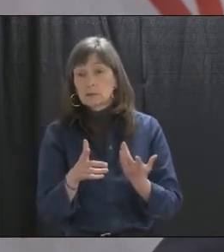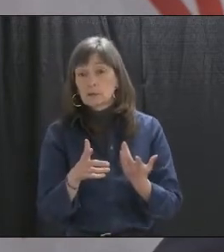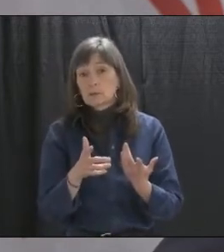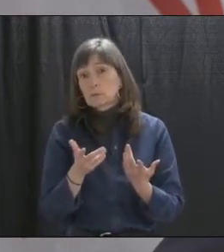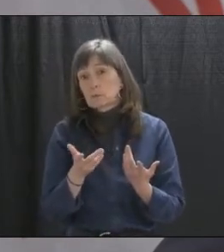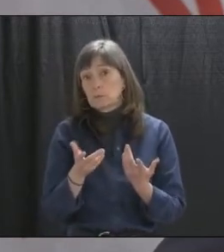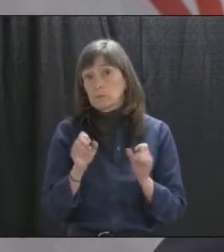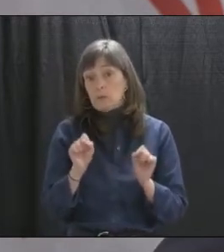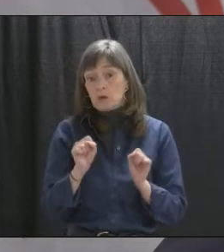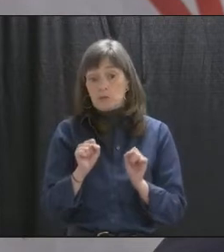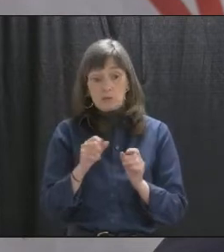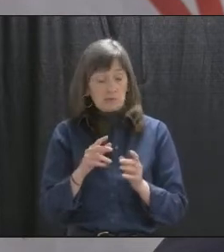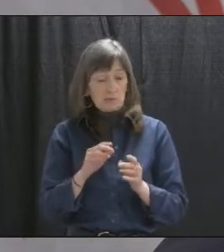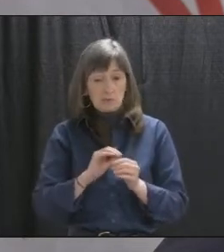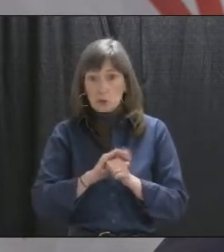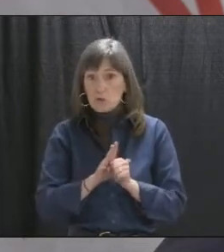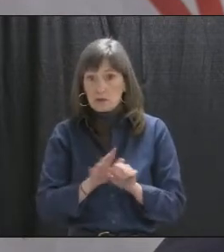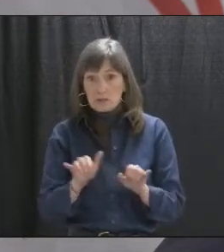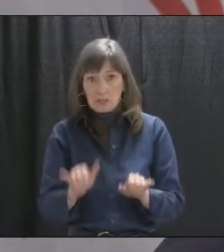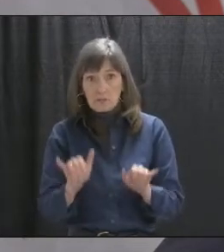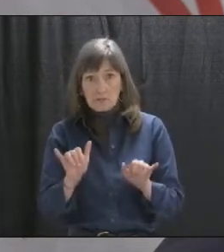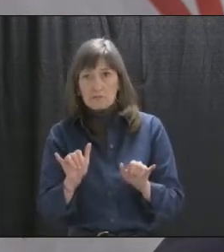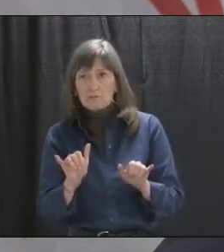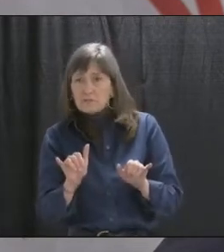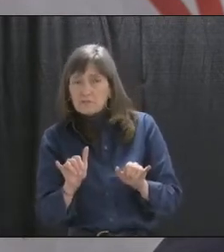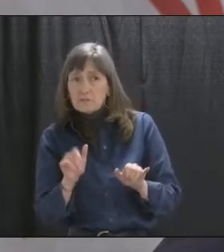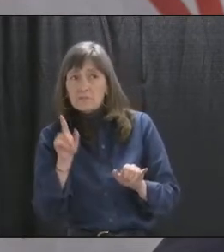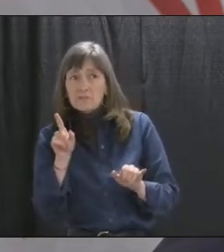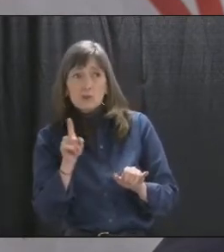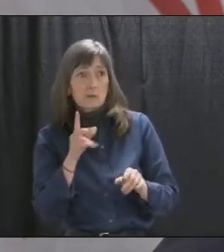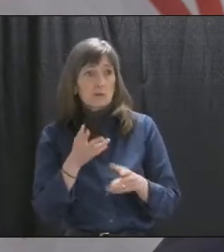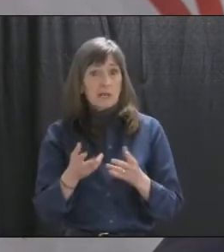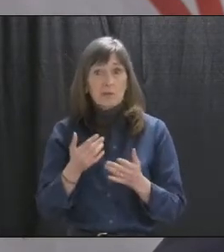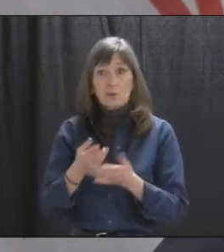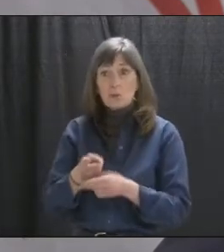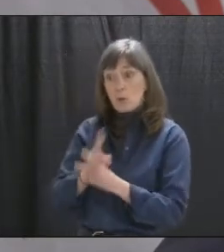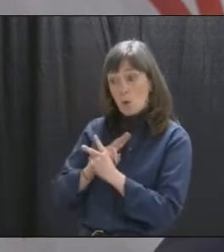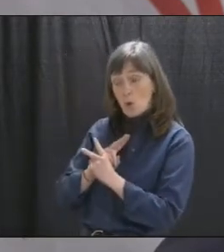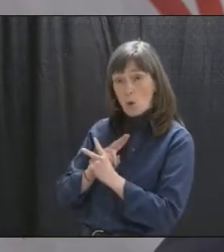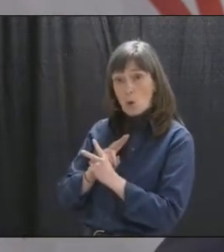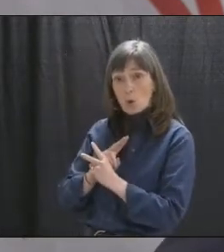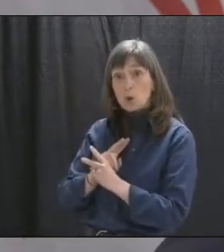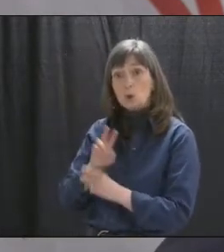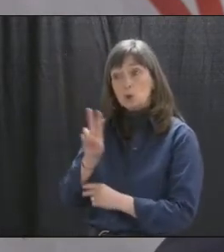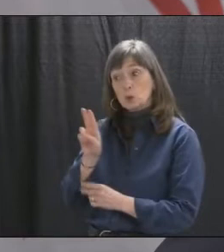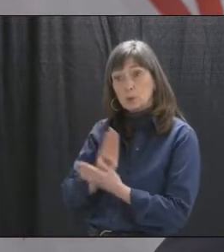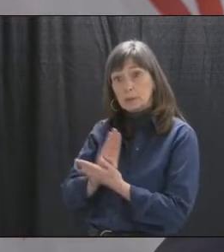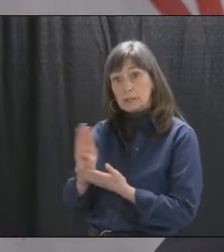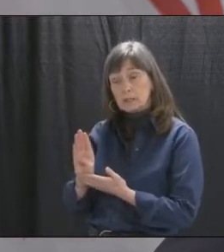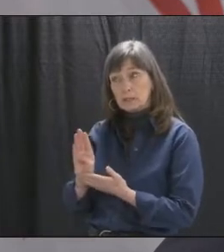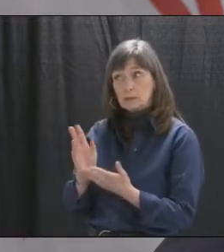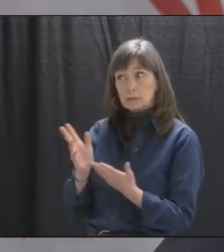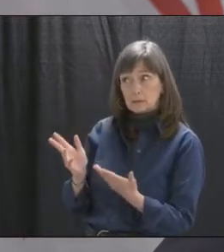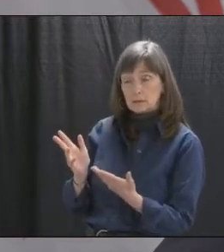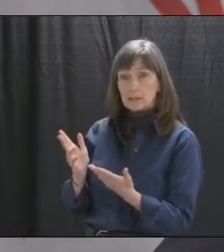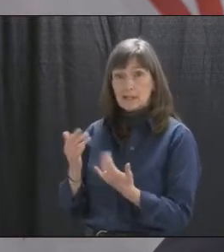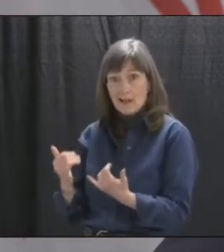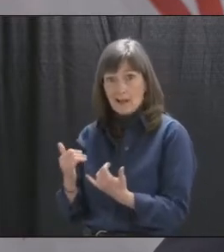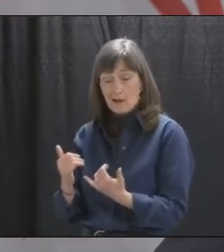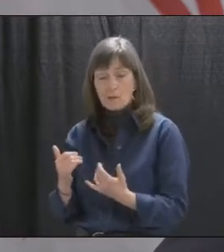happen, you know, how long, we've already had to borrow about $2 billion since the beginning of this situation. How long until the province would